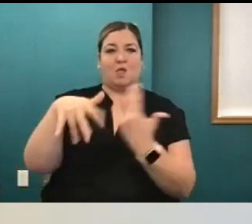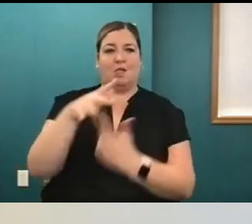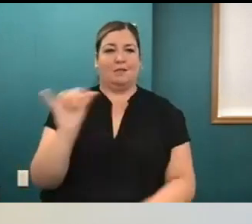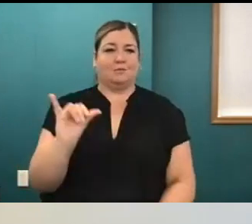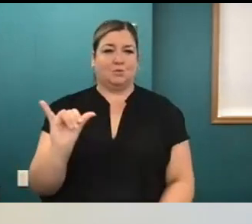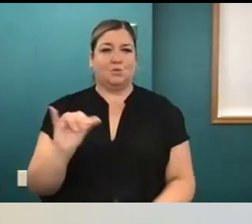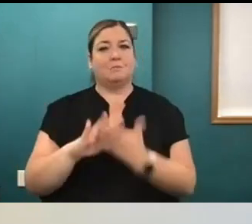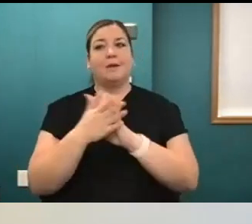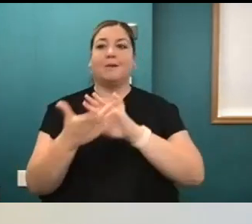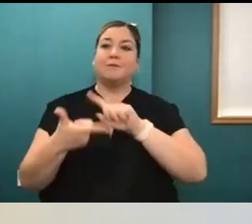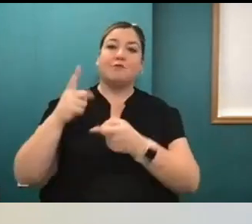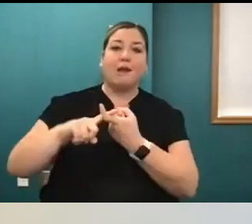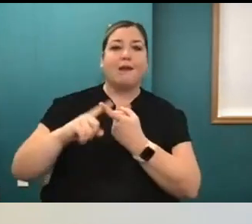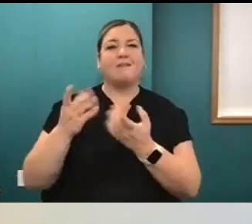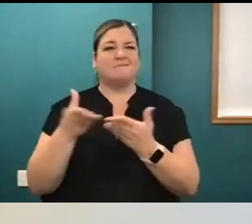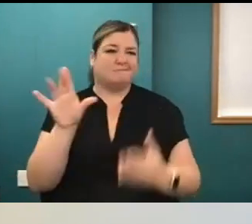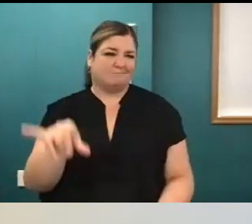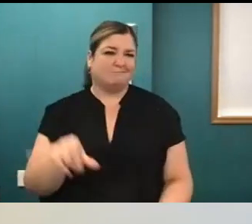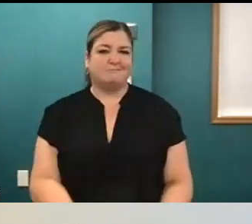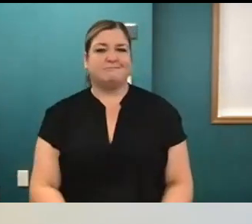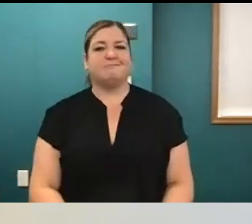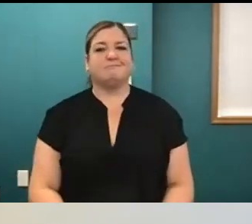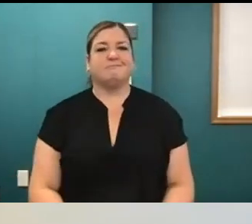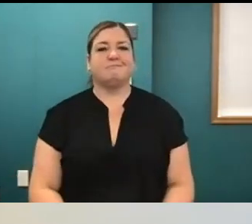becoming friends and stuff like that.